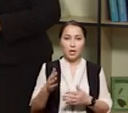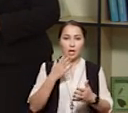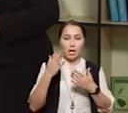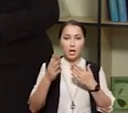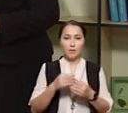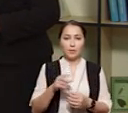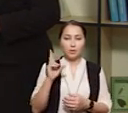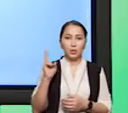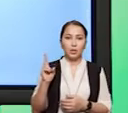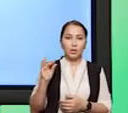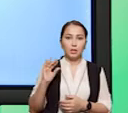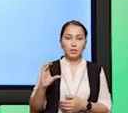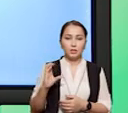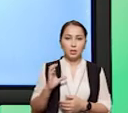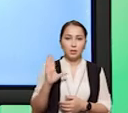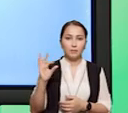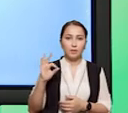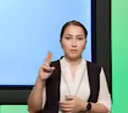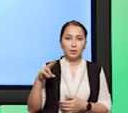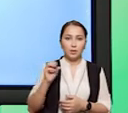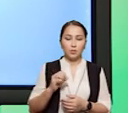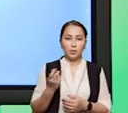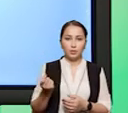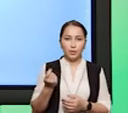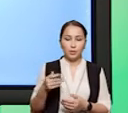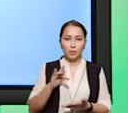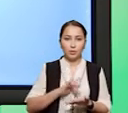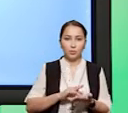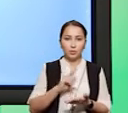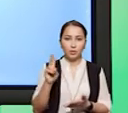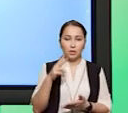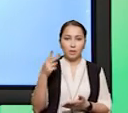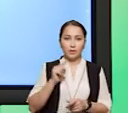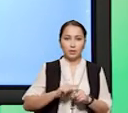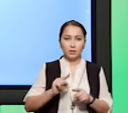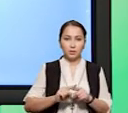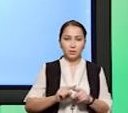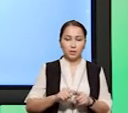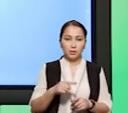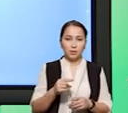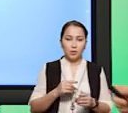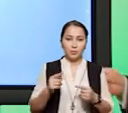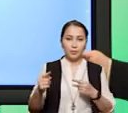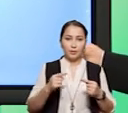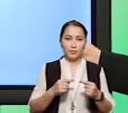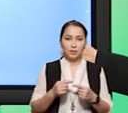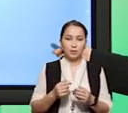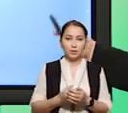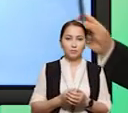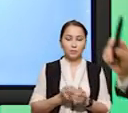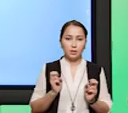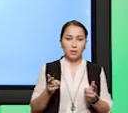havoda kislorod va vodorod molekulalarining o'rtacha kvadratik tezliklari bir-biridan qanday farq